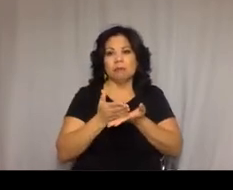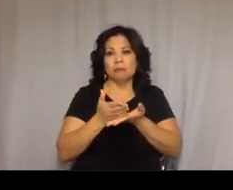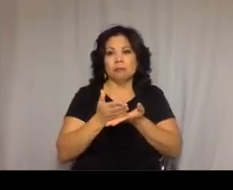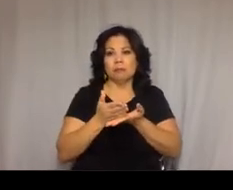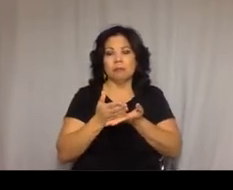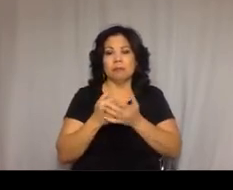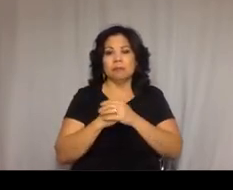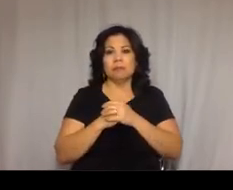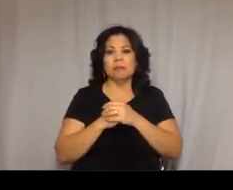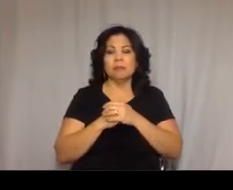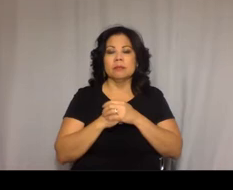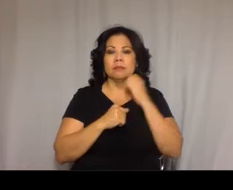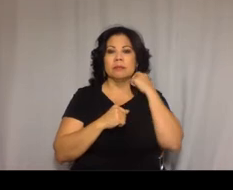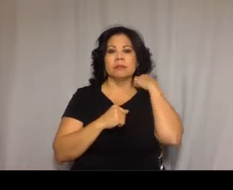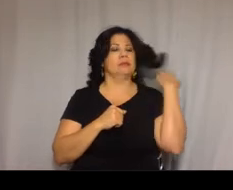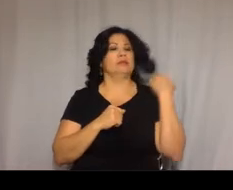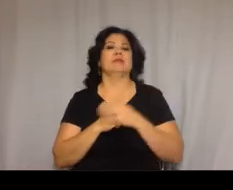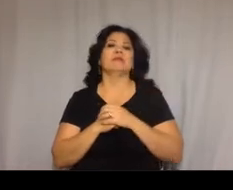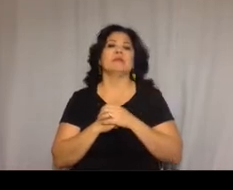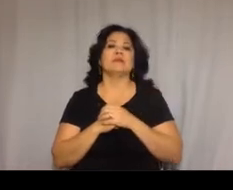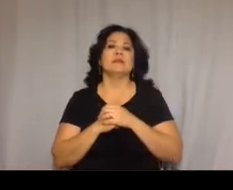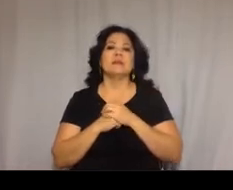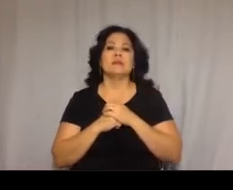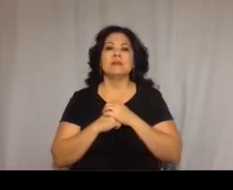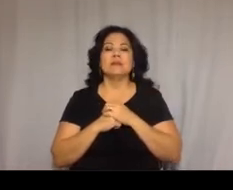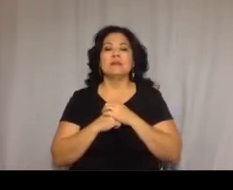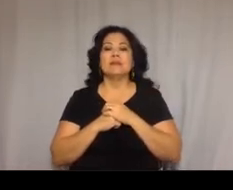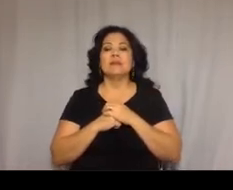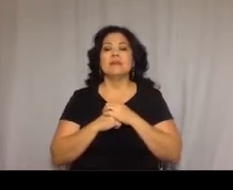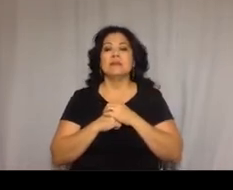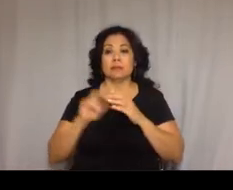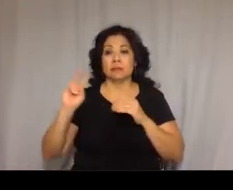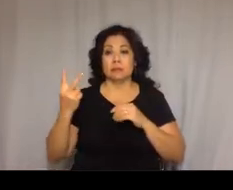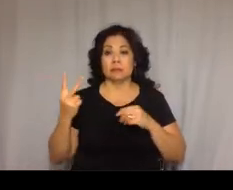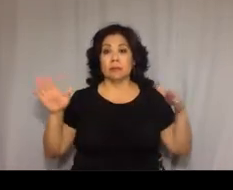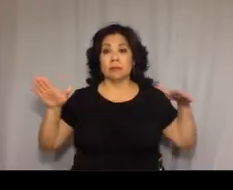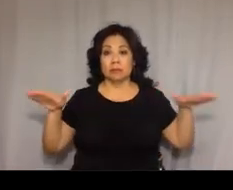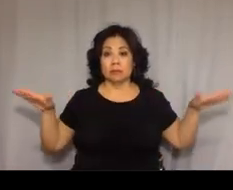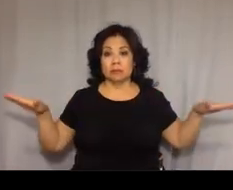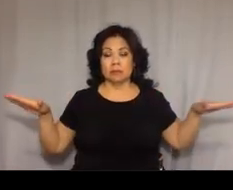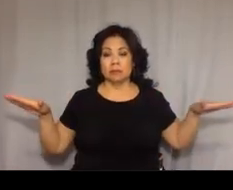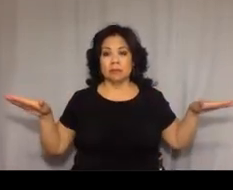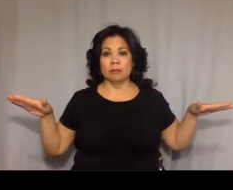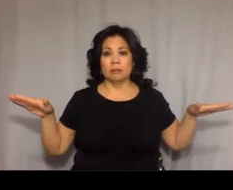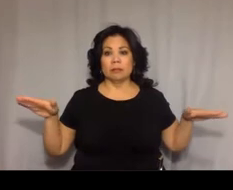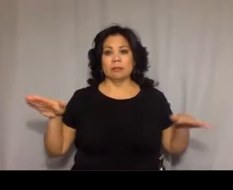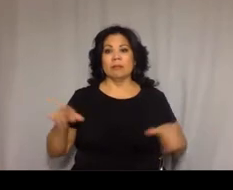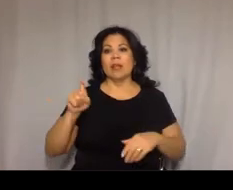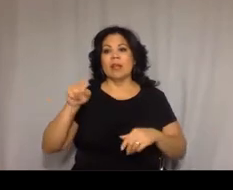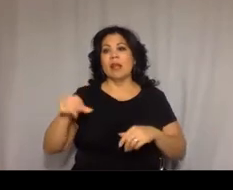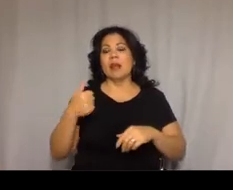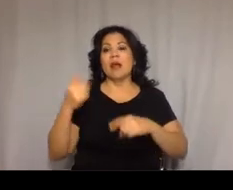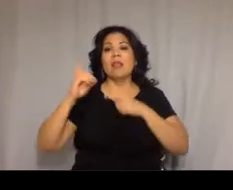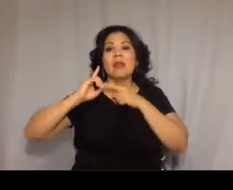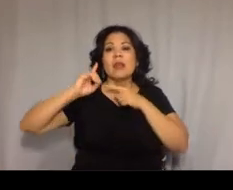fold line. So that's wing number 1. For wing number 2, we're going to make another diagonal